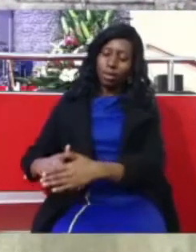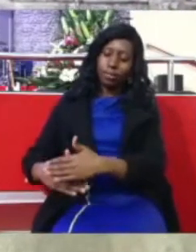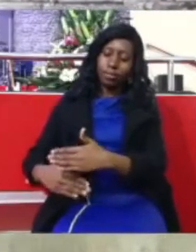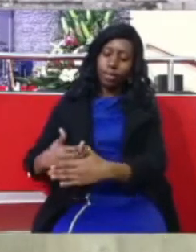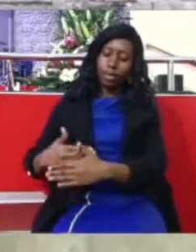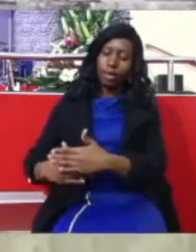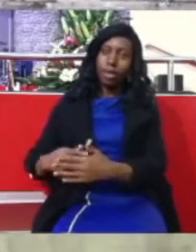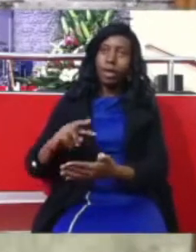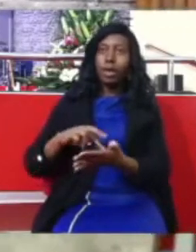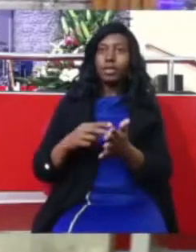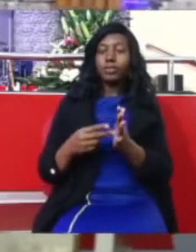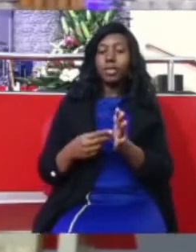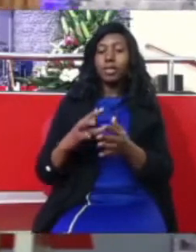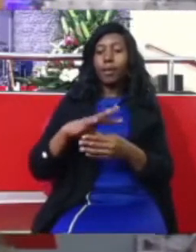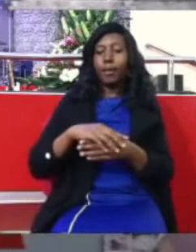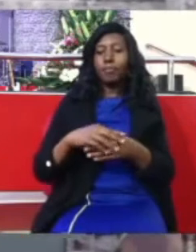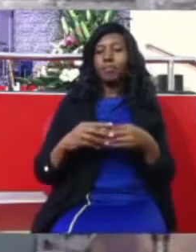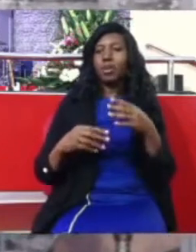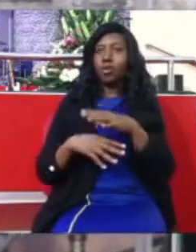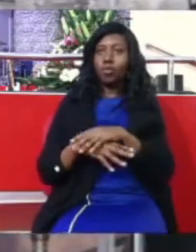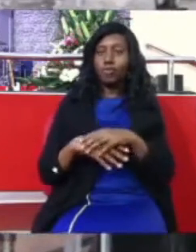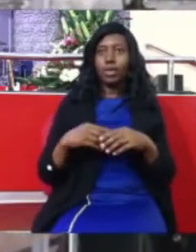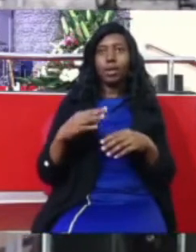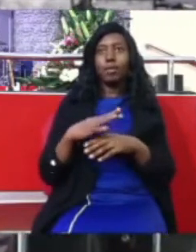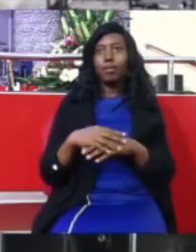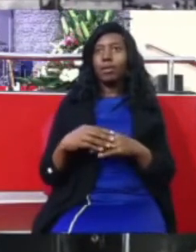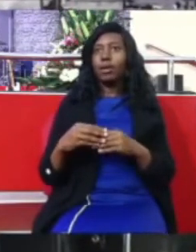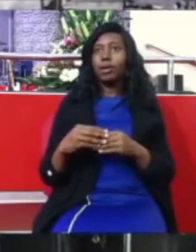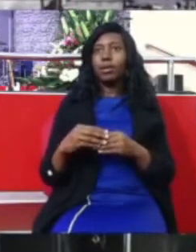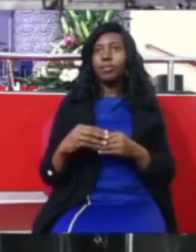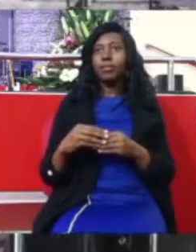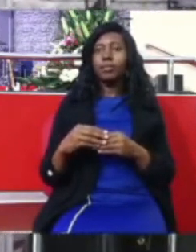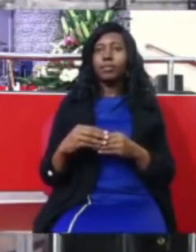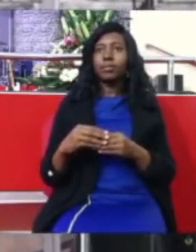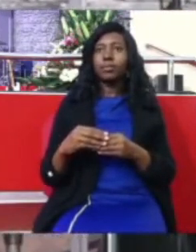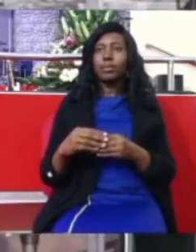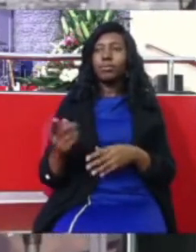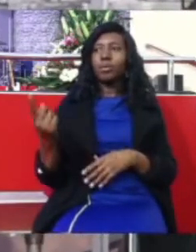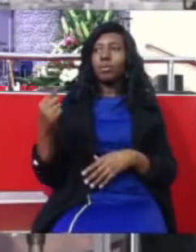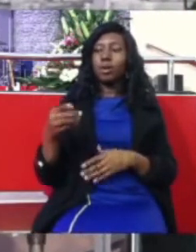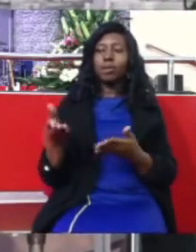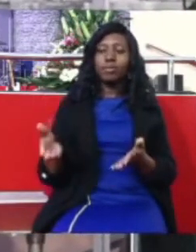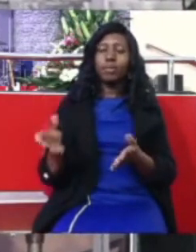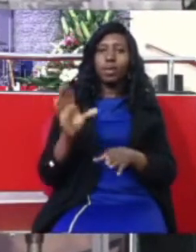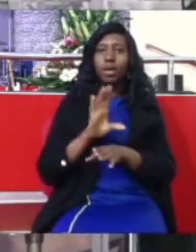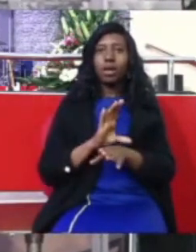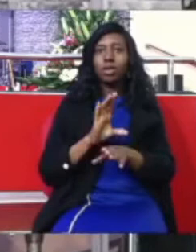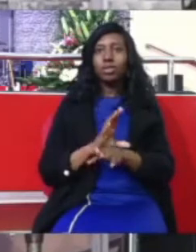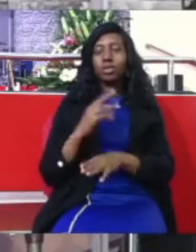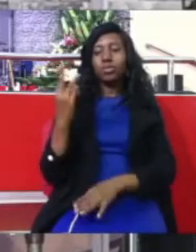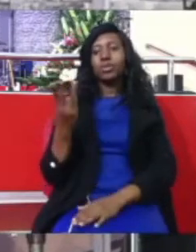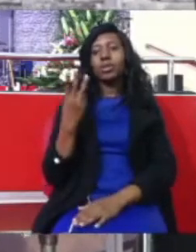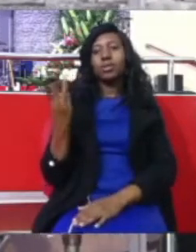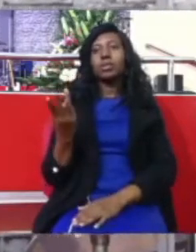means being comfortable with status quo. You come on Sunday, you come on Wednesday, but you do not have an altar that